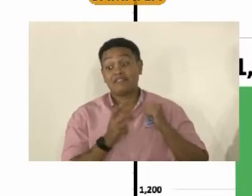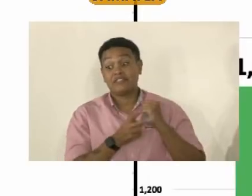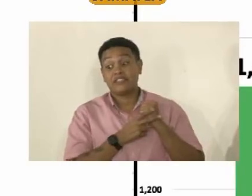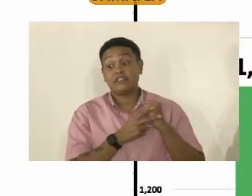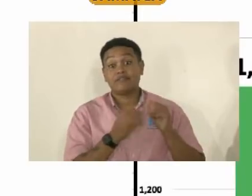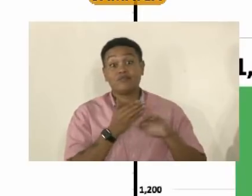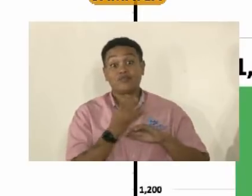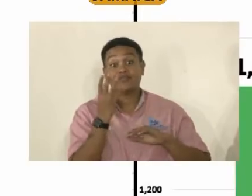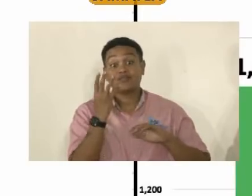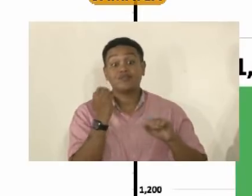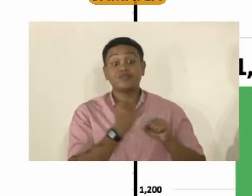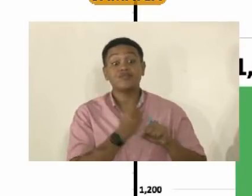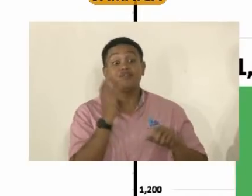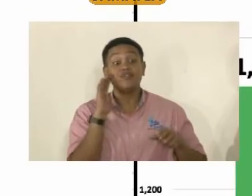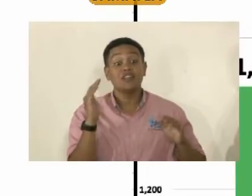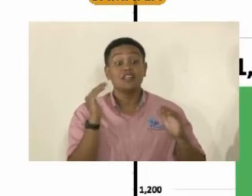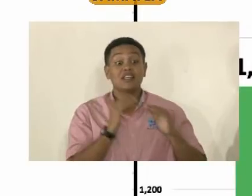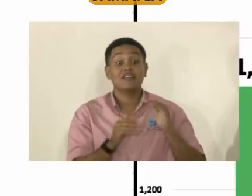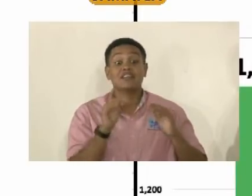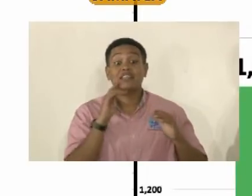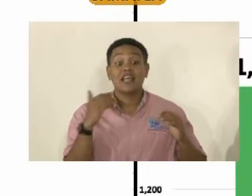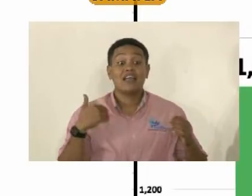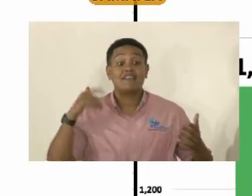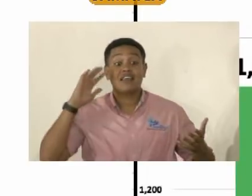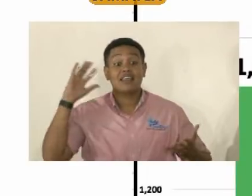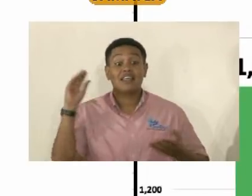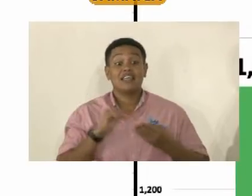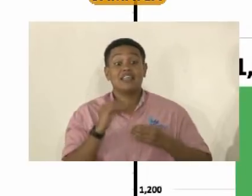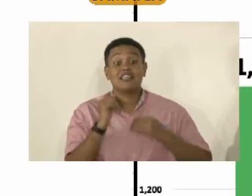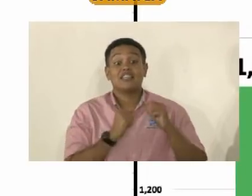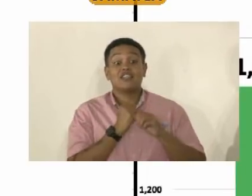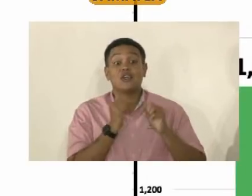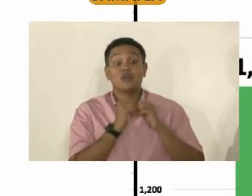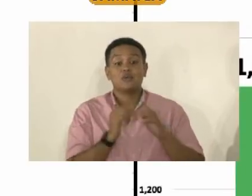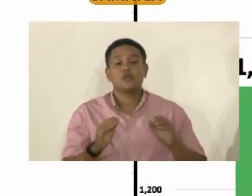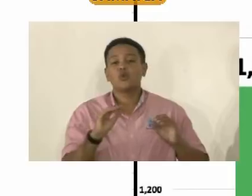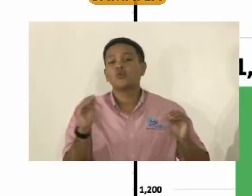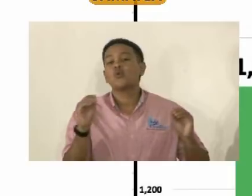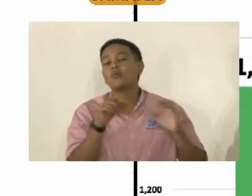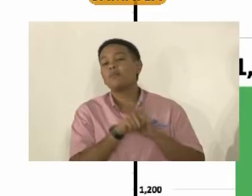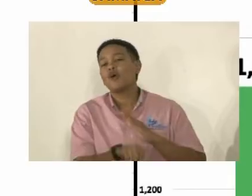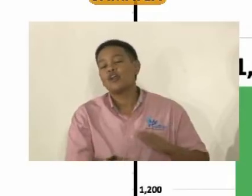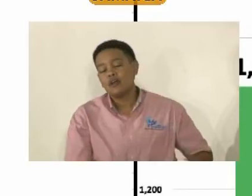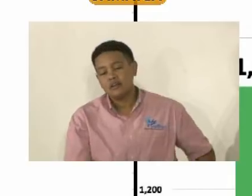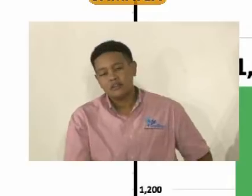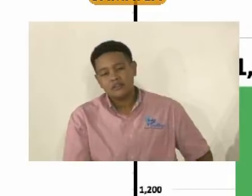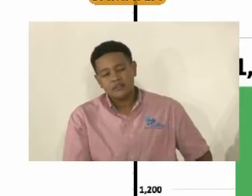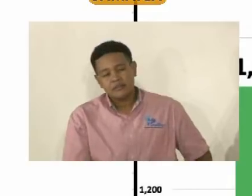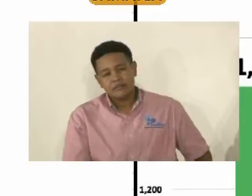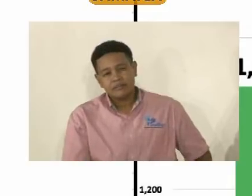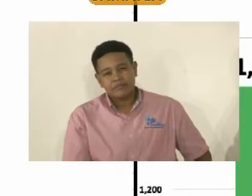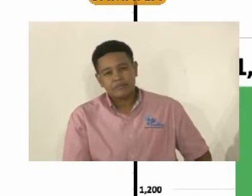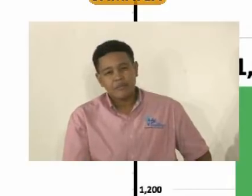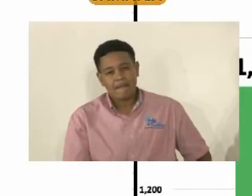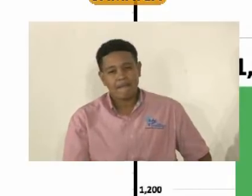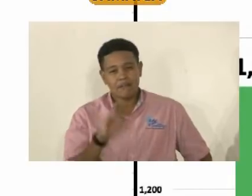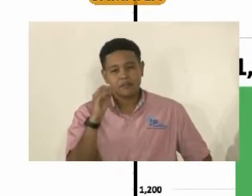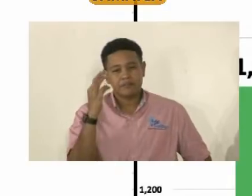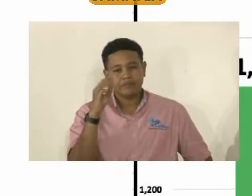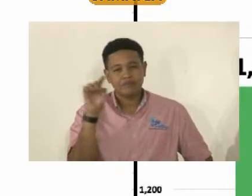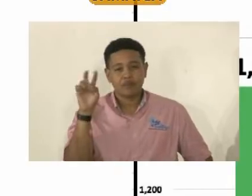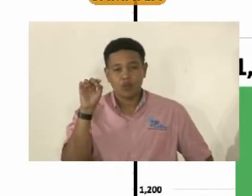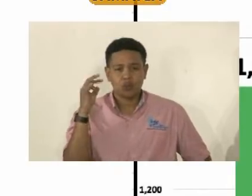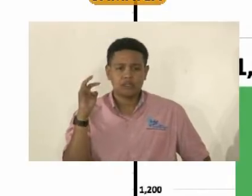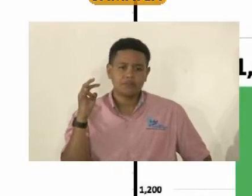4 years, it would be the equivalent of having an entire year without a single murder. But by the time we go to 26 to